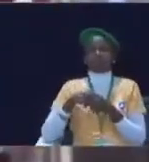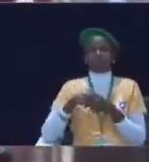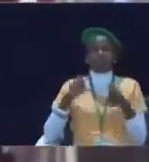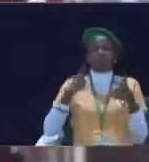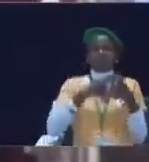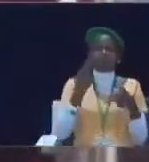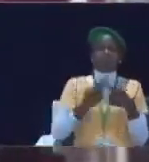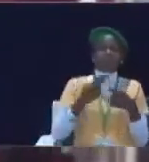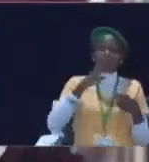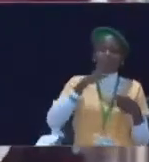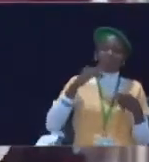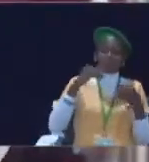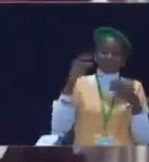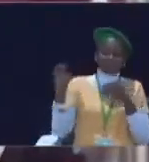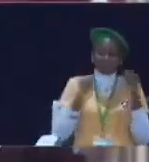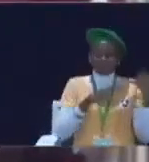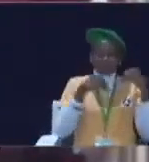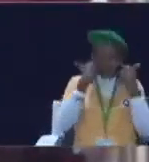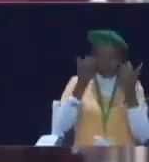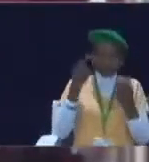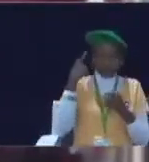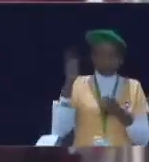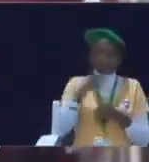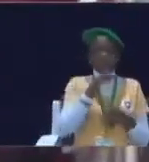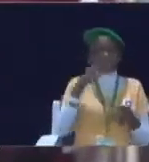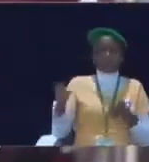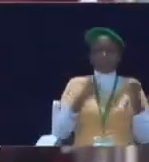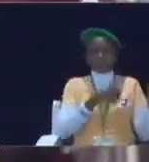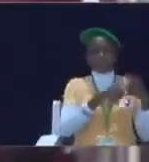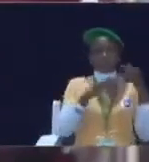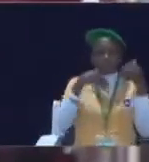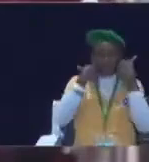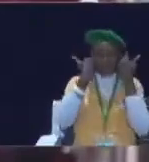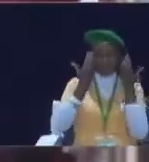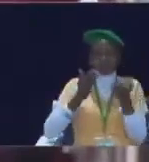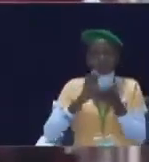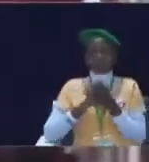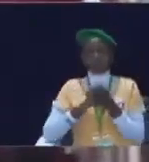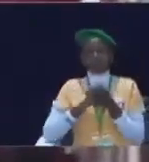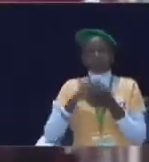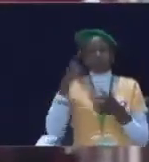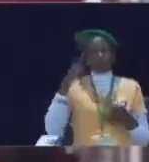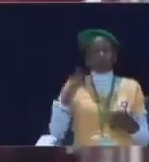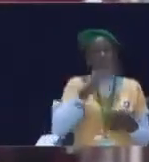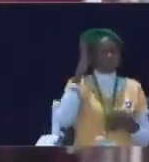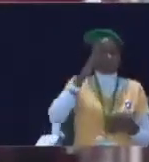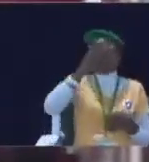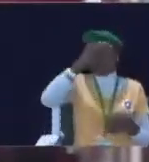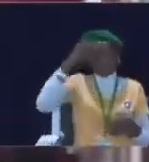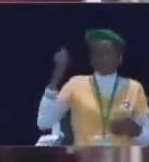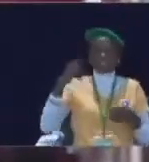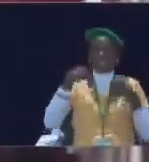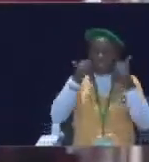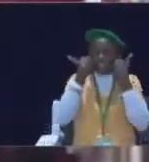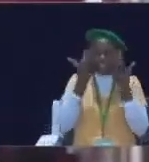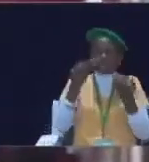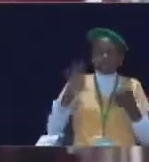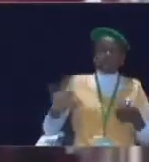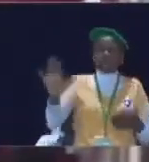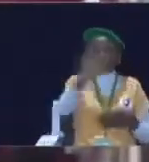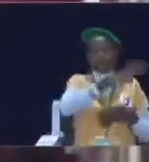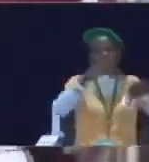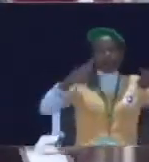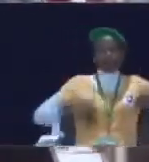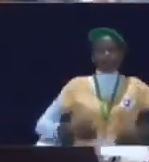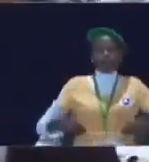neither be disgraced, for you will not be put to shame. For you will forget the shame of your